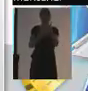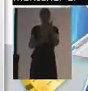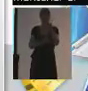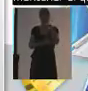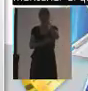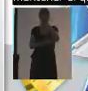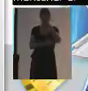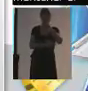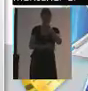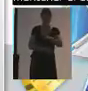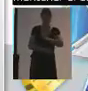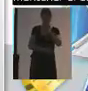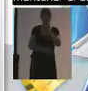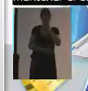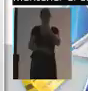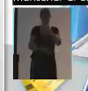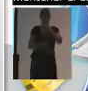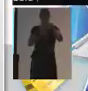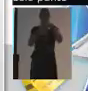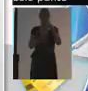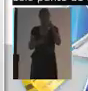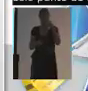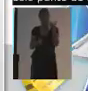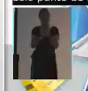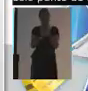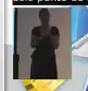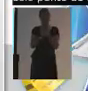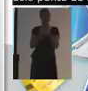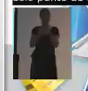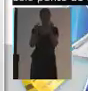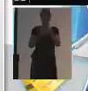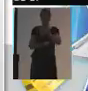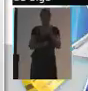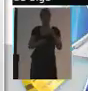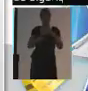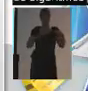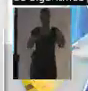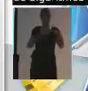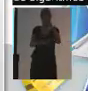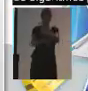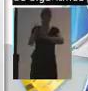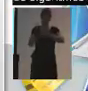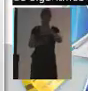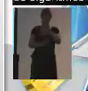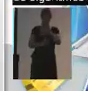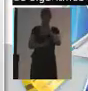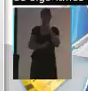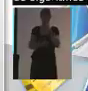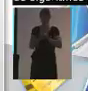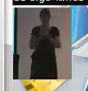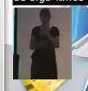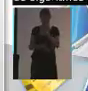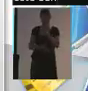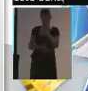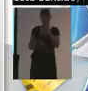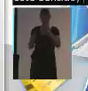to learn about how to keep the balance, and therefore see other genetic algorithms that